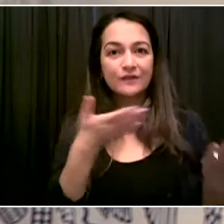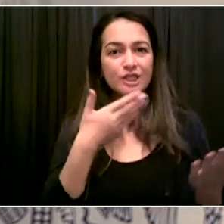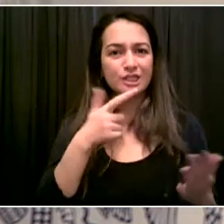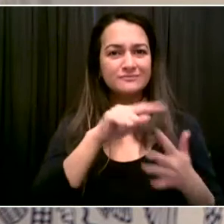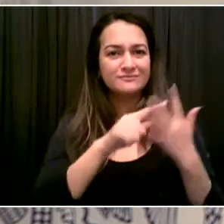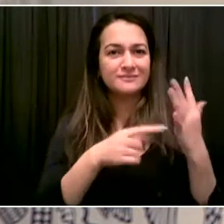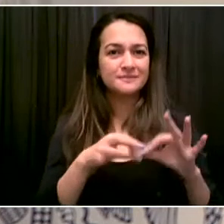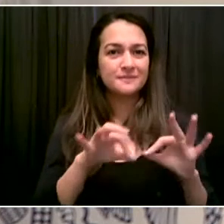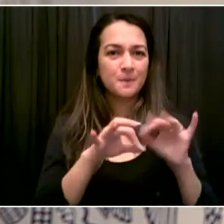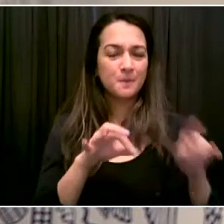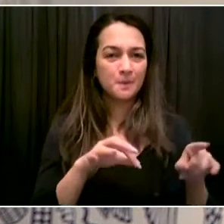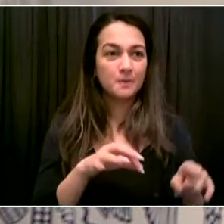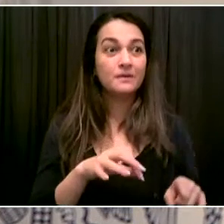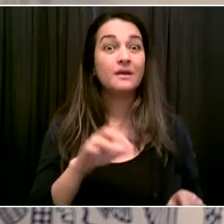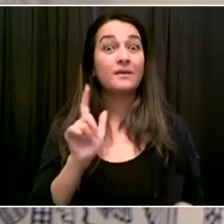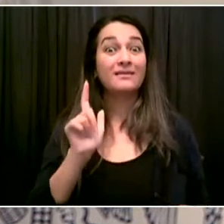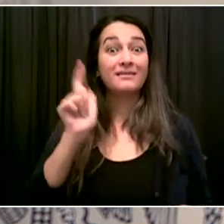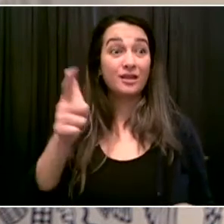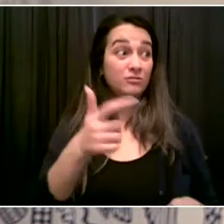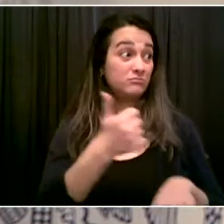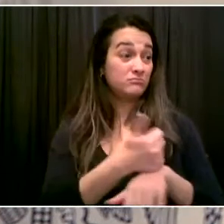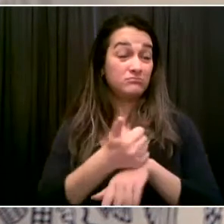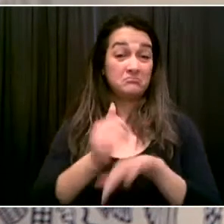Paul Leota from the Staten Island Advance.